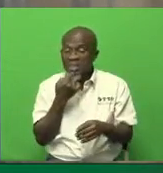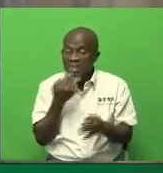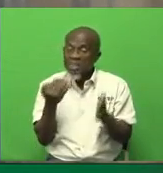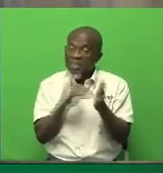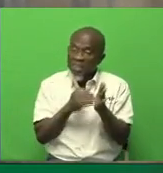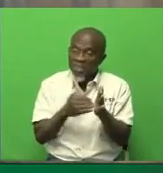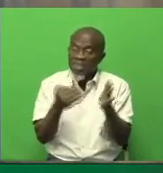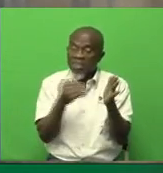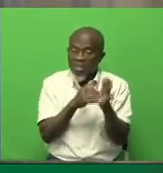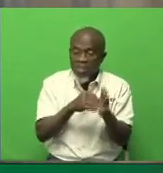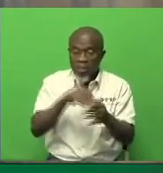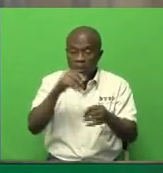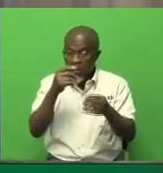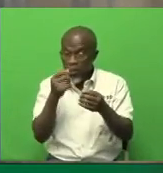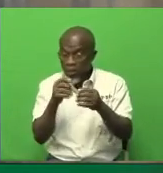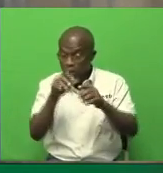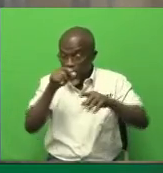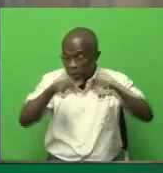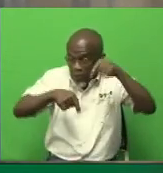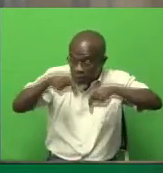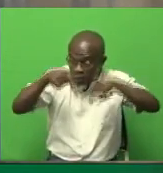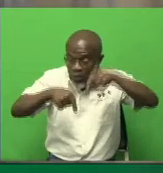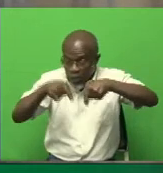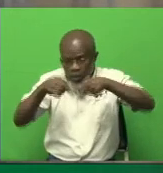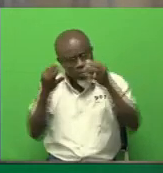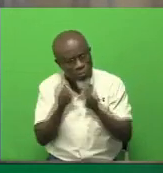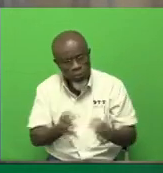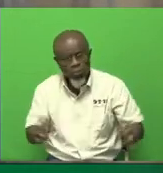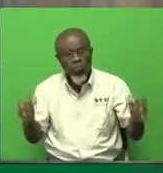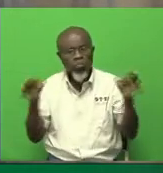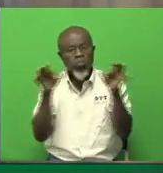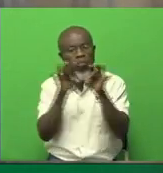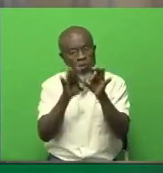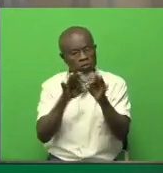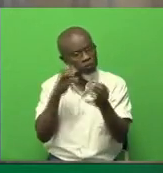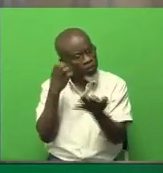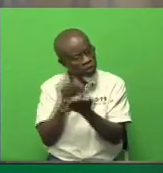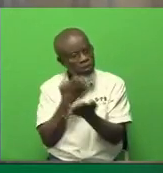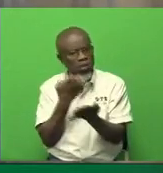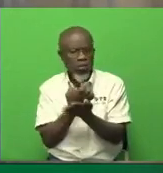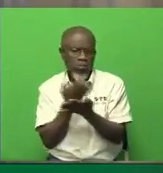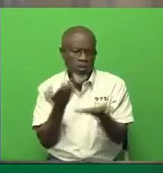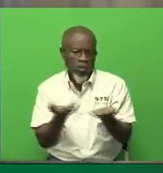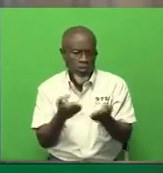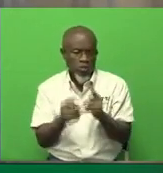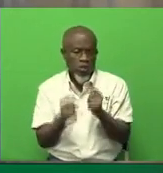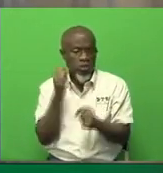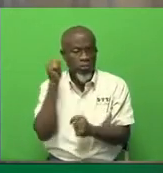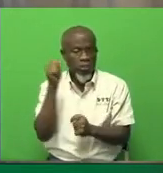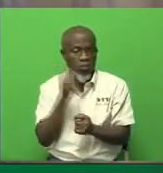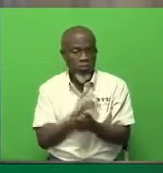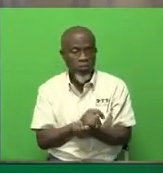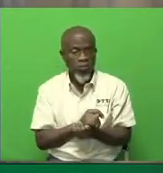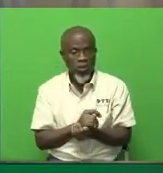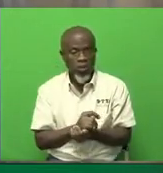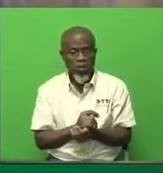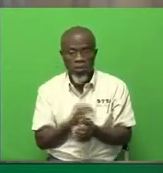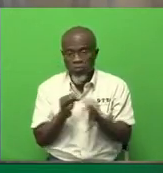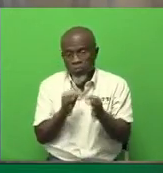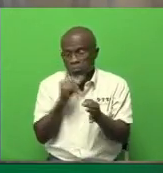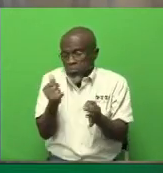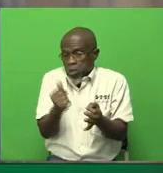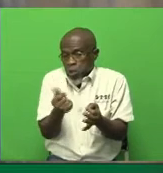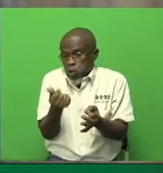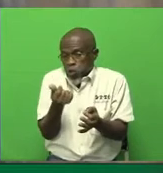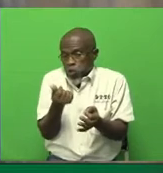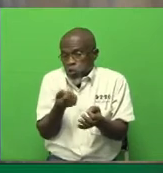engine of the of the country and of the of the economy and if you're doing nothing else well you must have to do something the